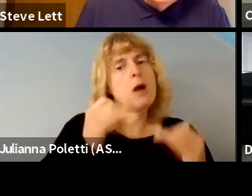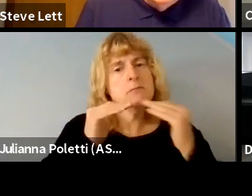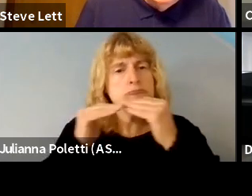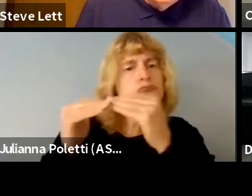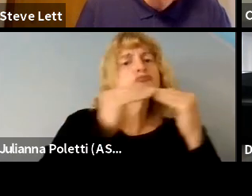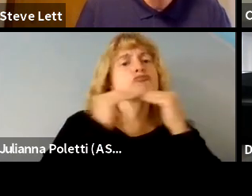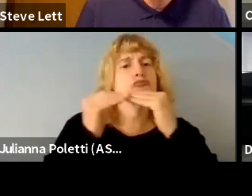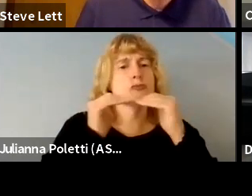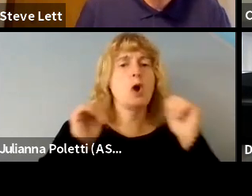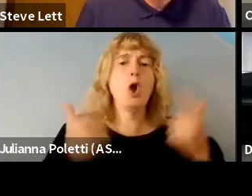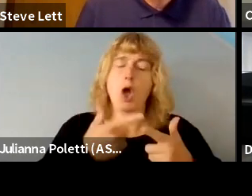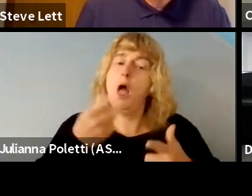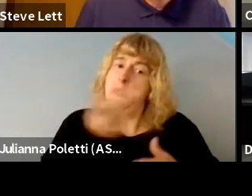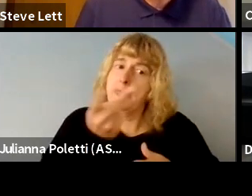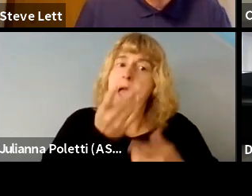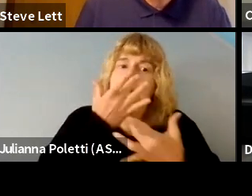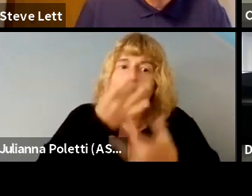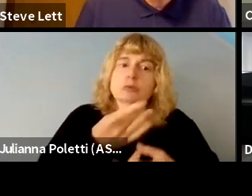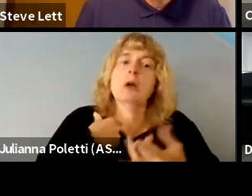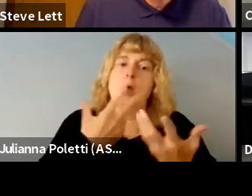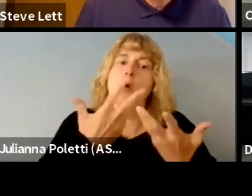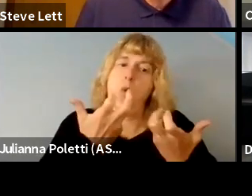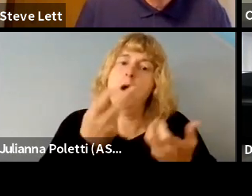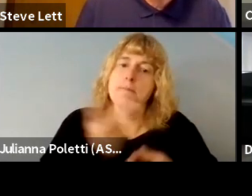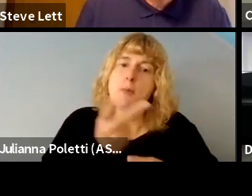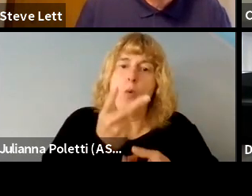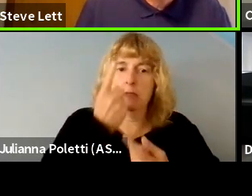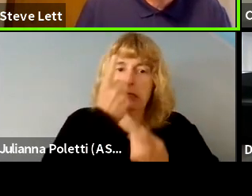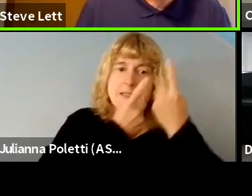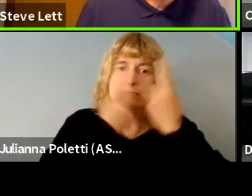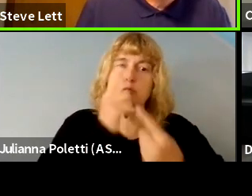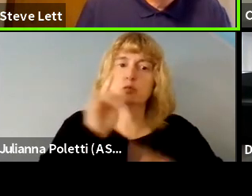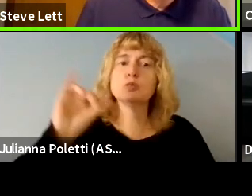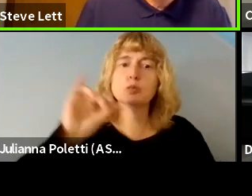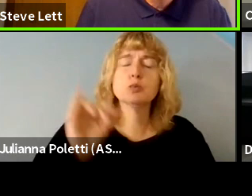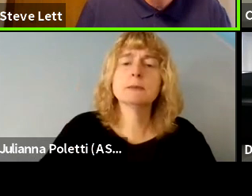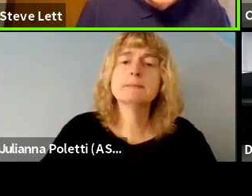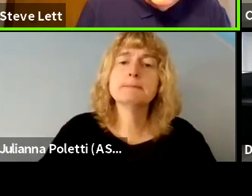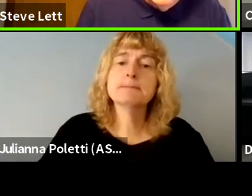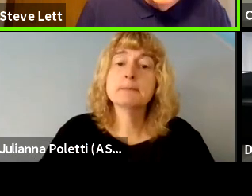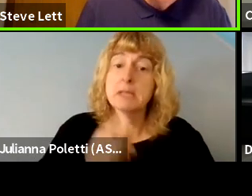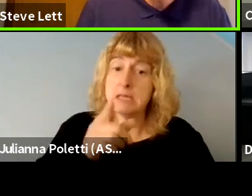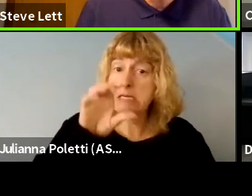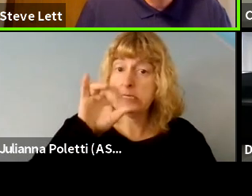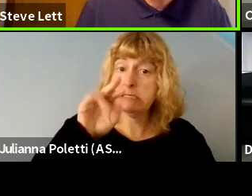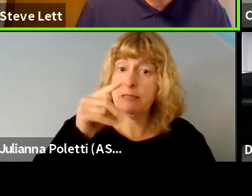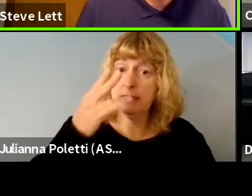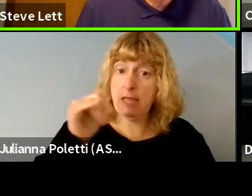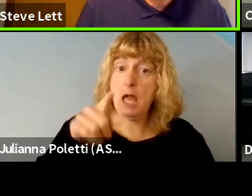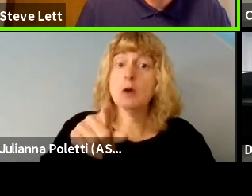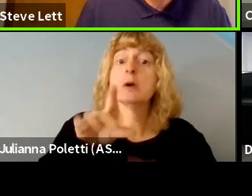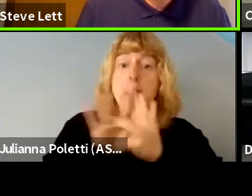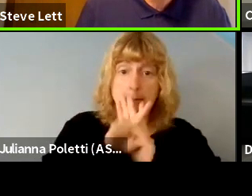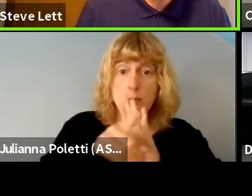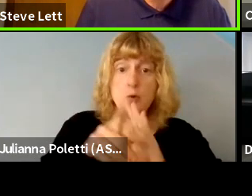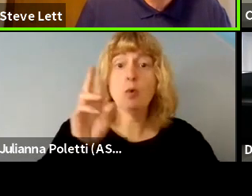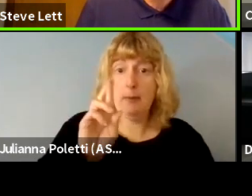were interested. So I want them both to be considered also. So Cynthia, you've been nominated and you're Republican.